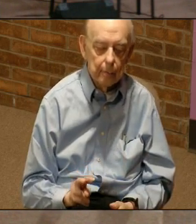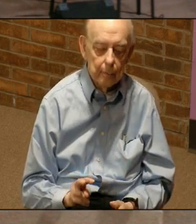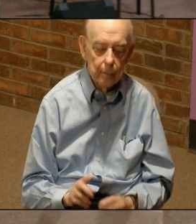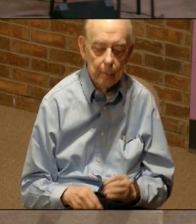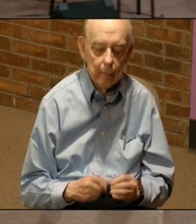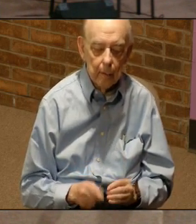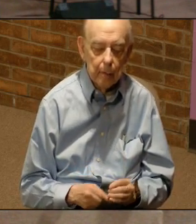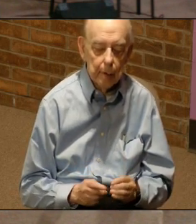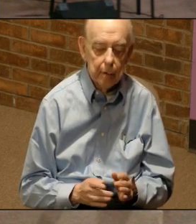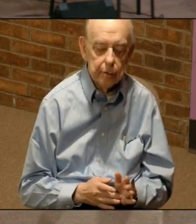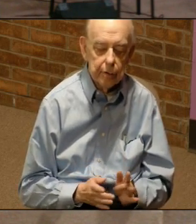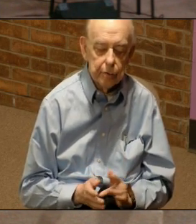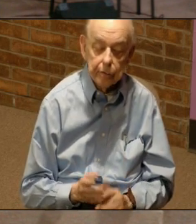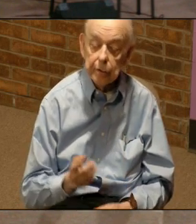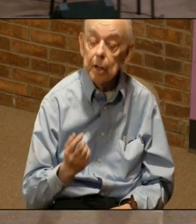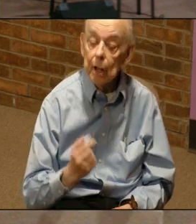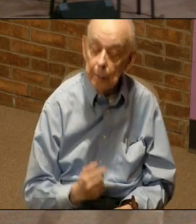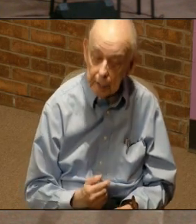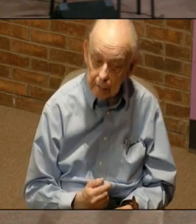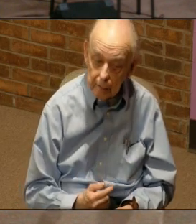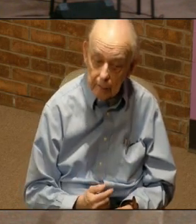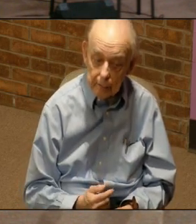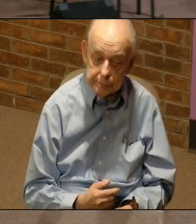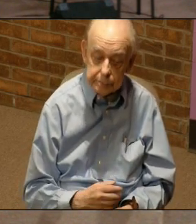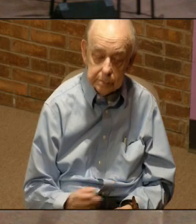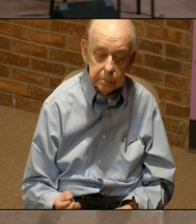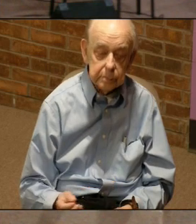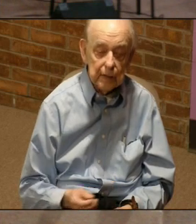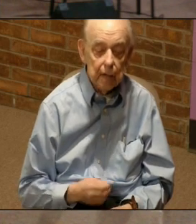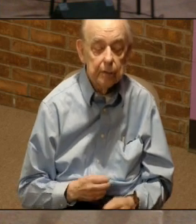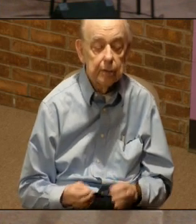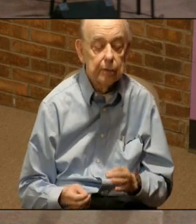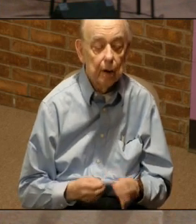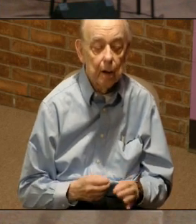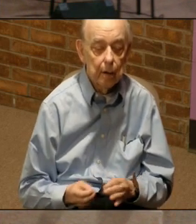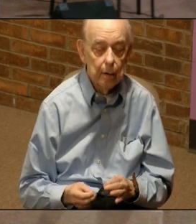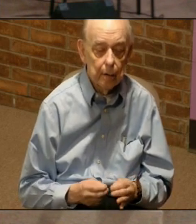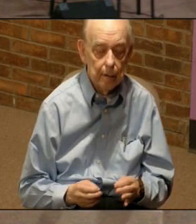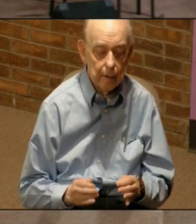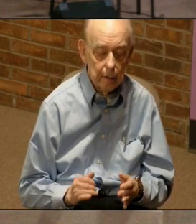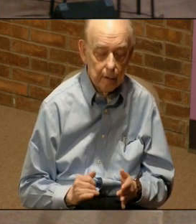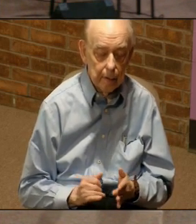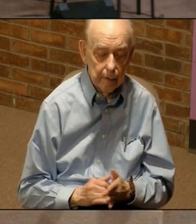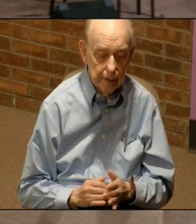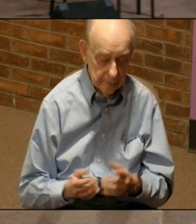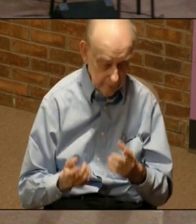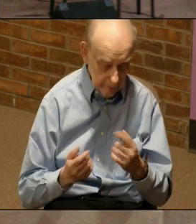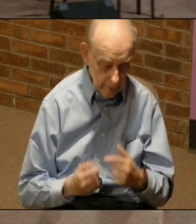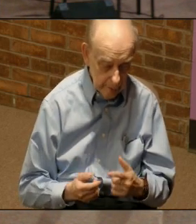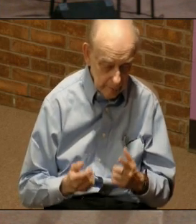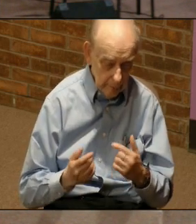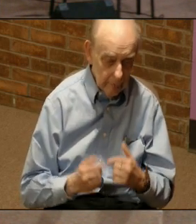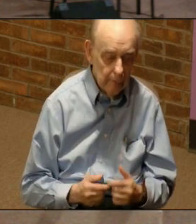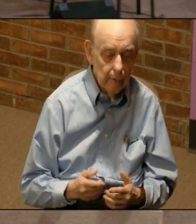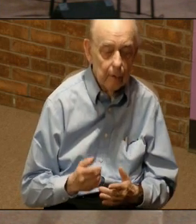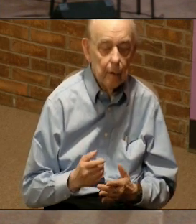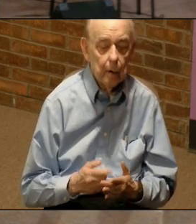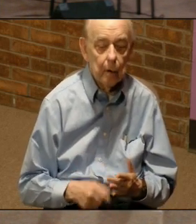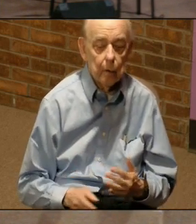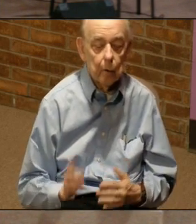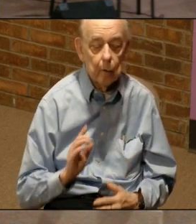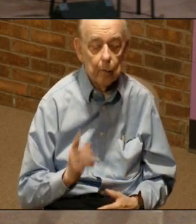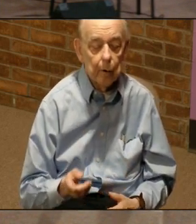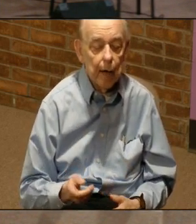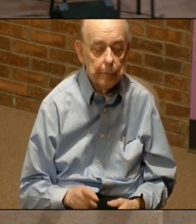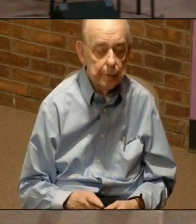It's about his coming. And he's describing these comings, okay? of what they are to